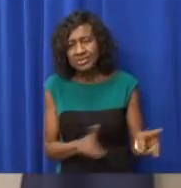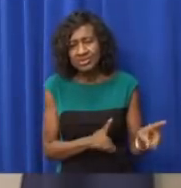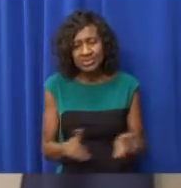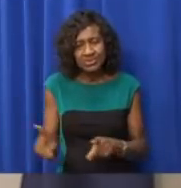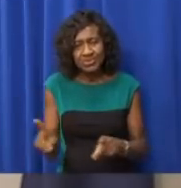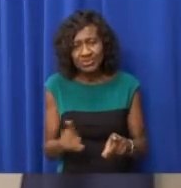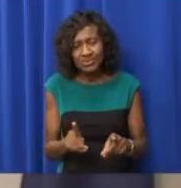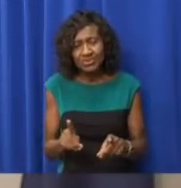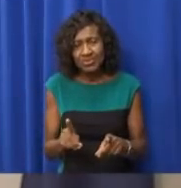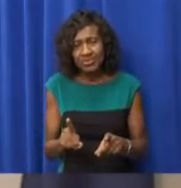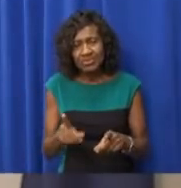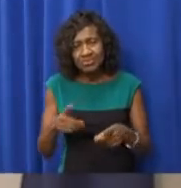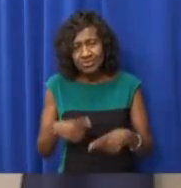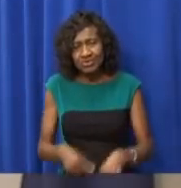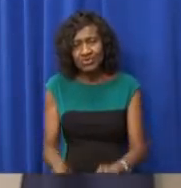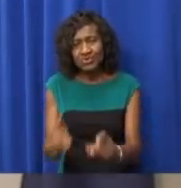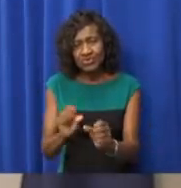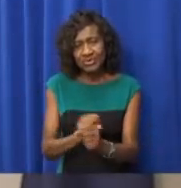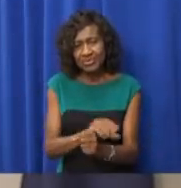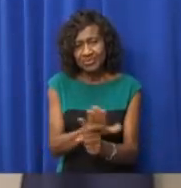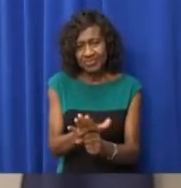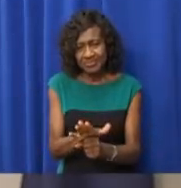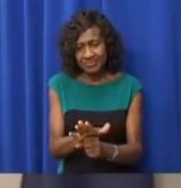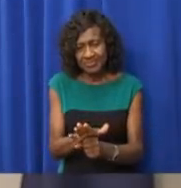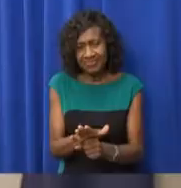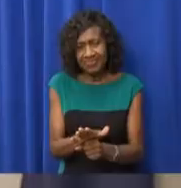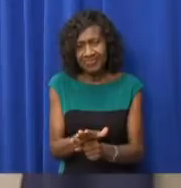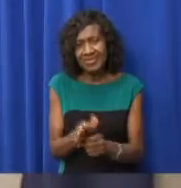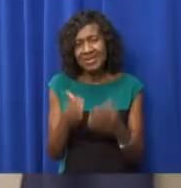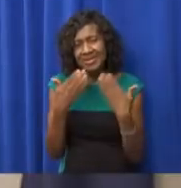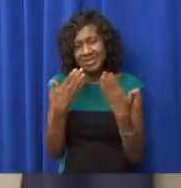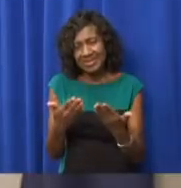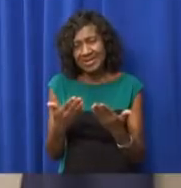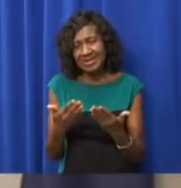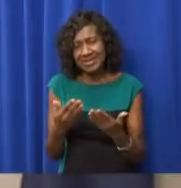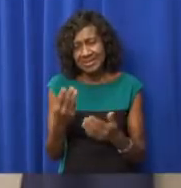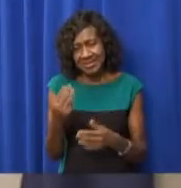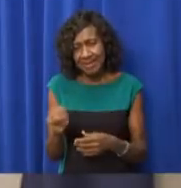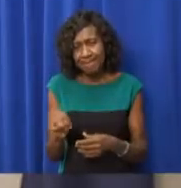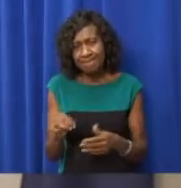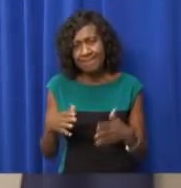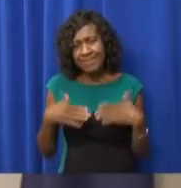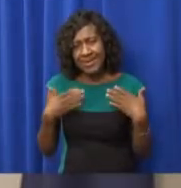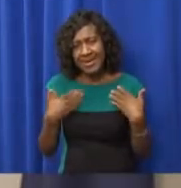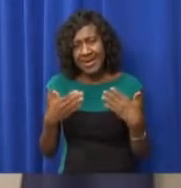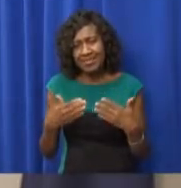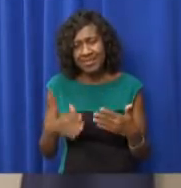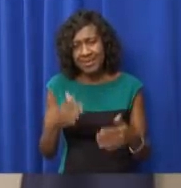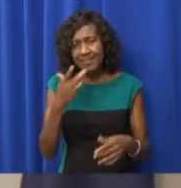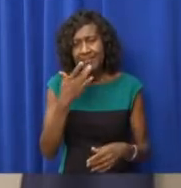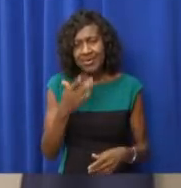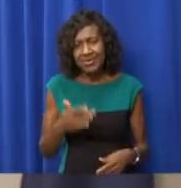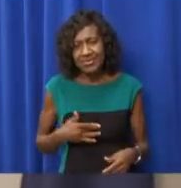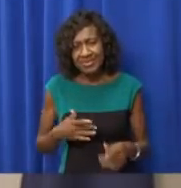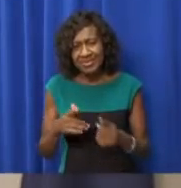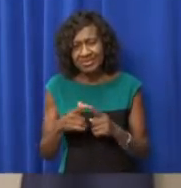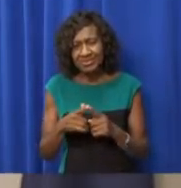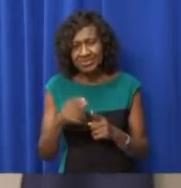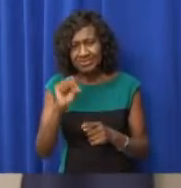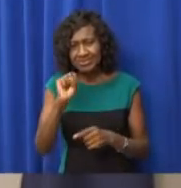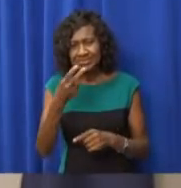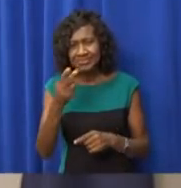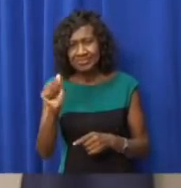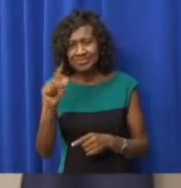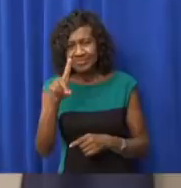height of COVID-19. I thank you all for recognizing me. I want to say happy birthday to Shadden McLaughlin